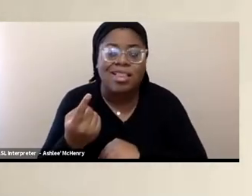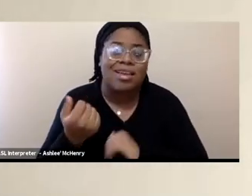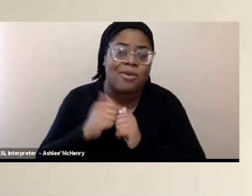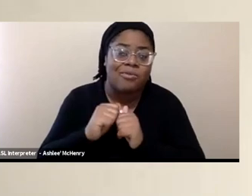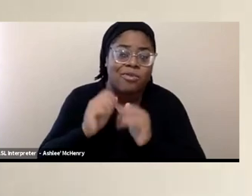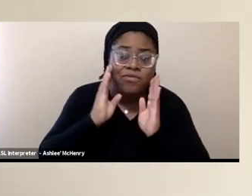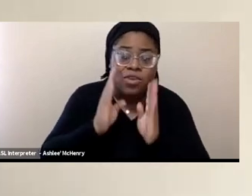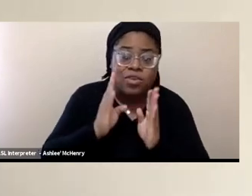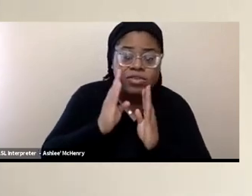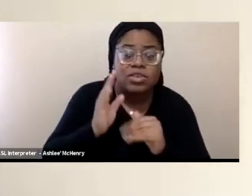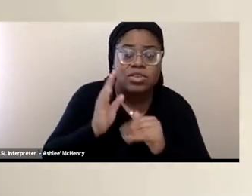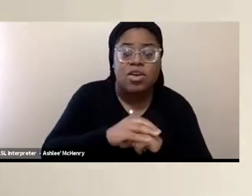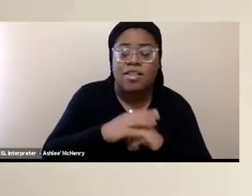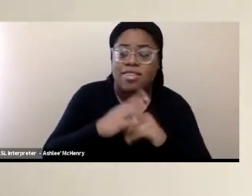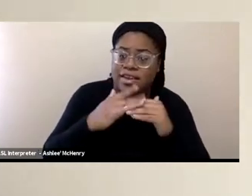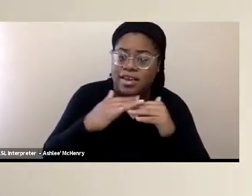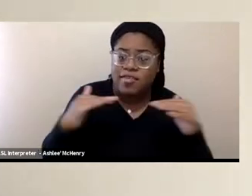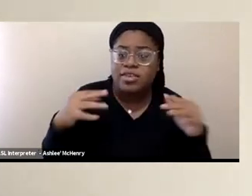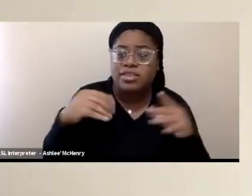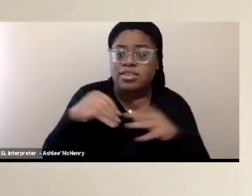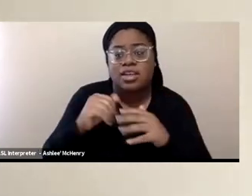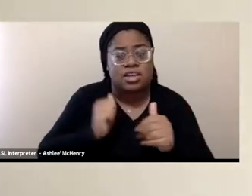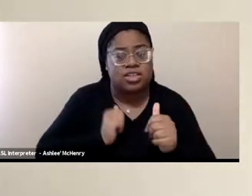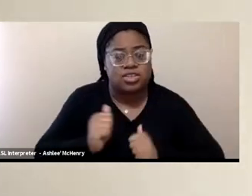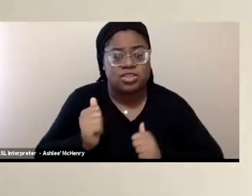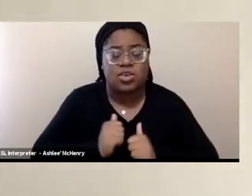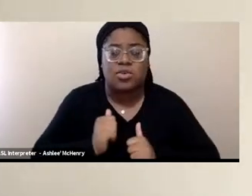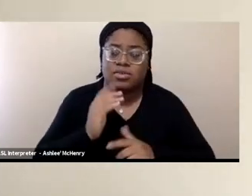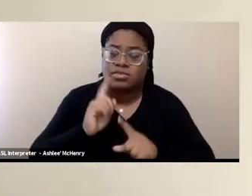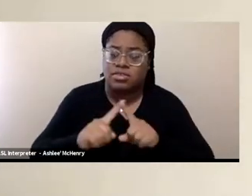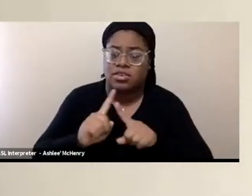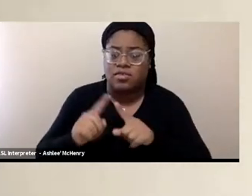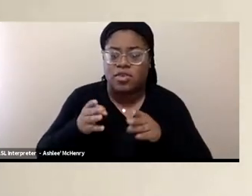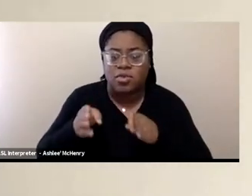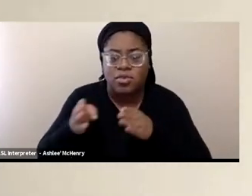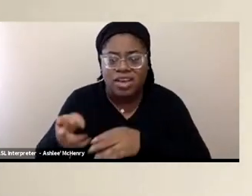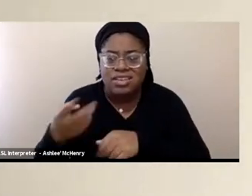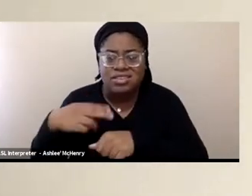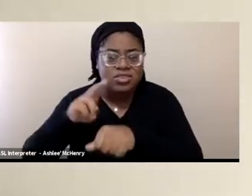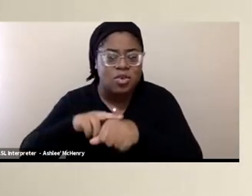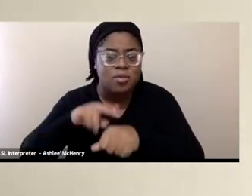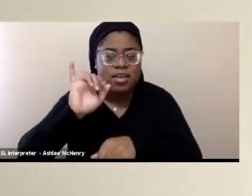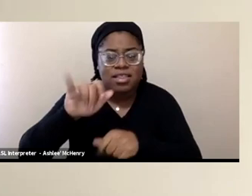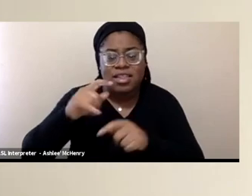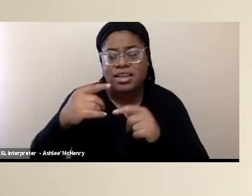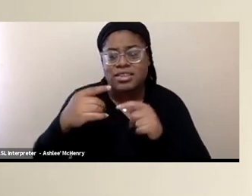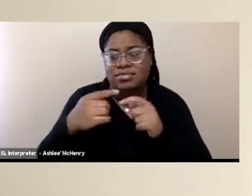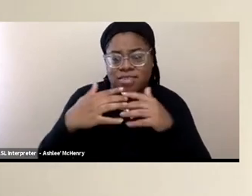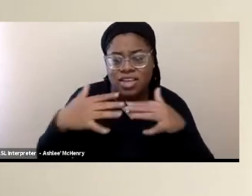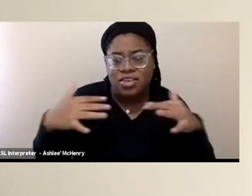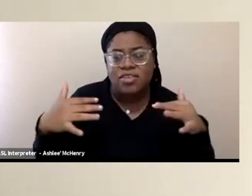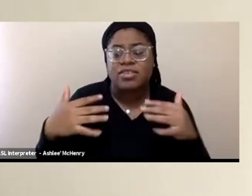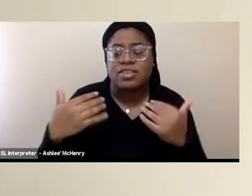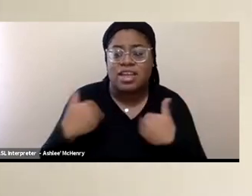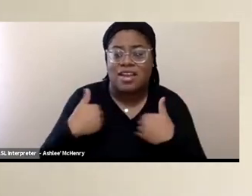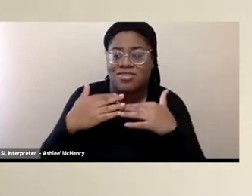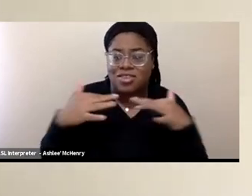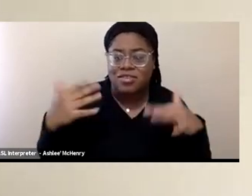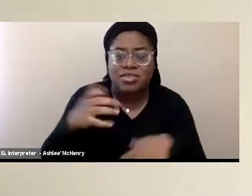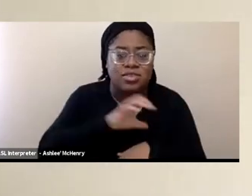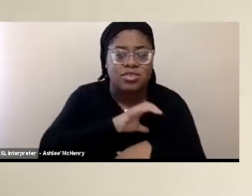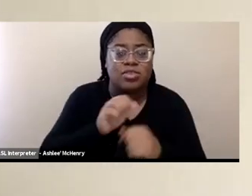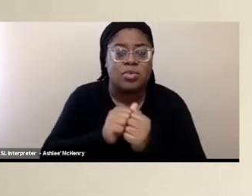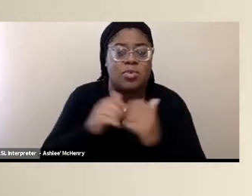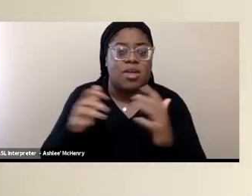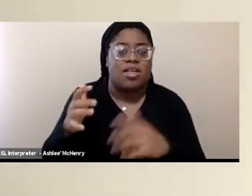on the diversity of the show in certain ways and also normalize that diversity so we can have these diverse characters without the